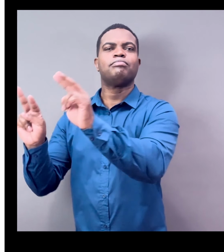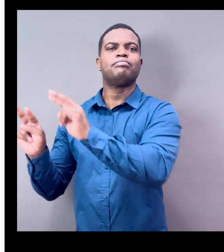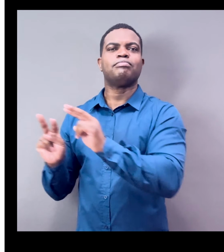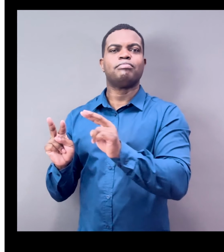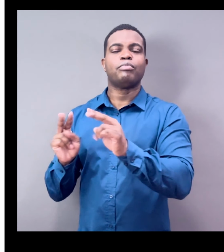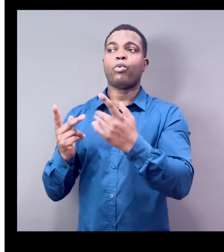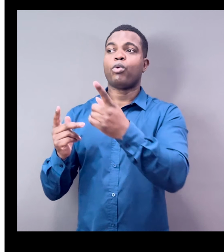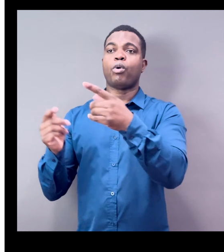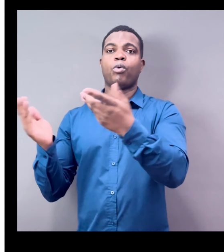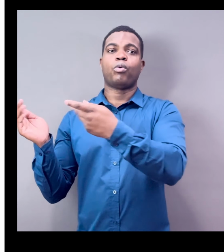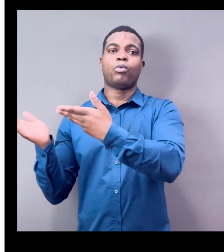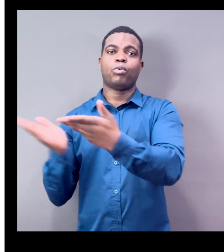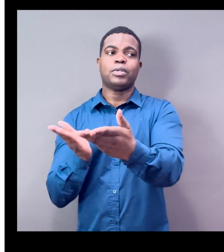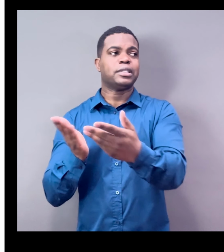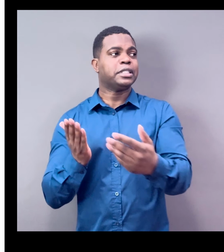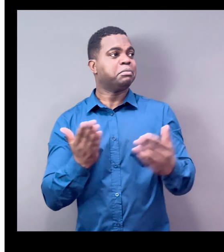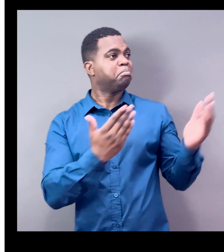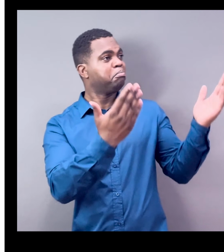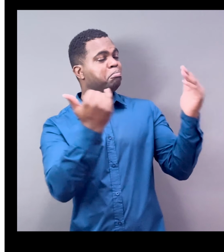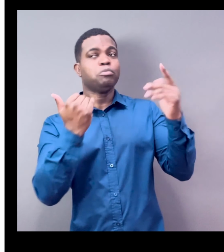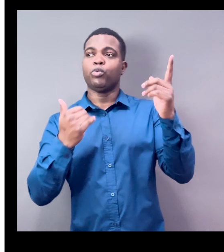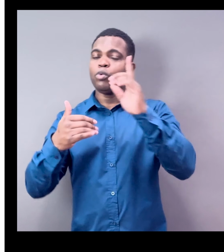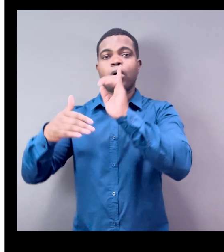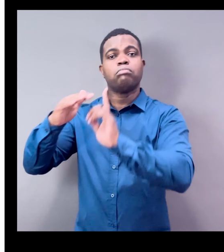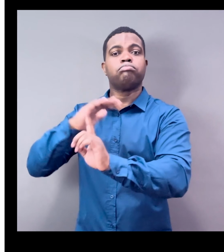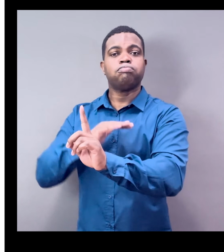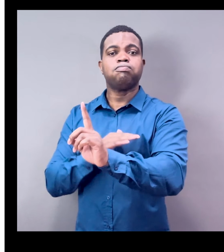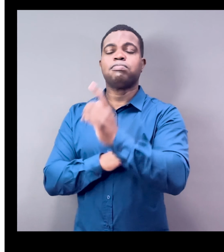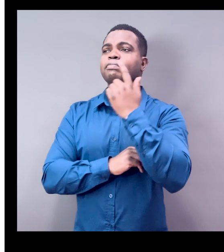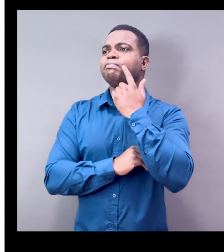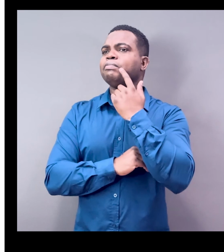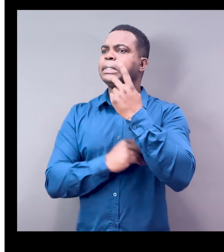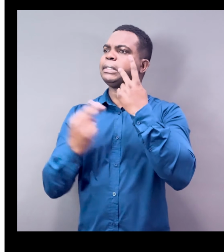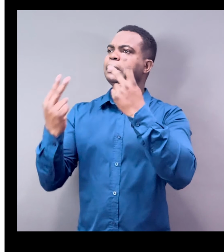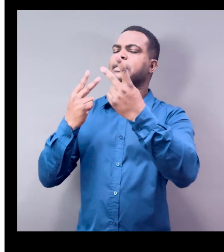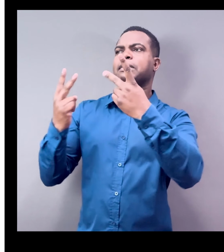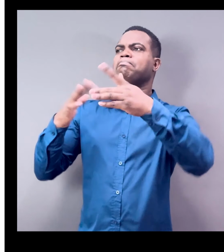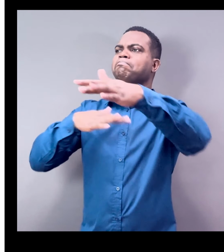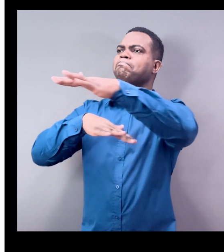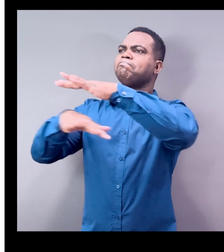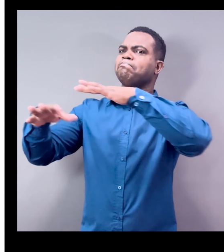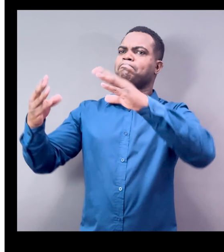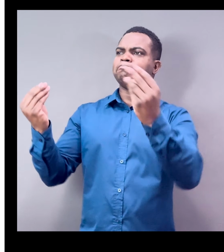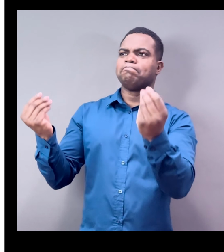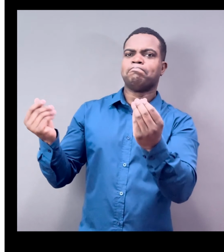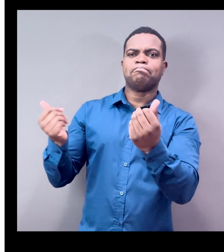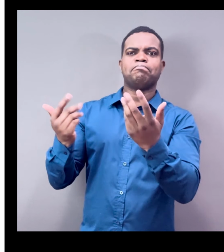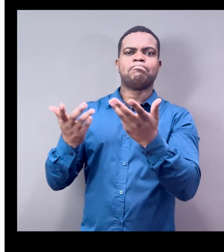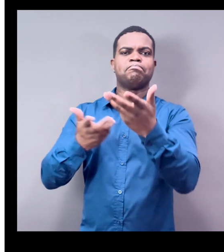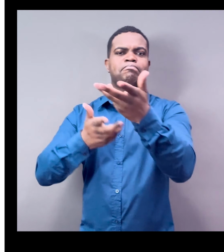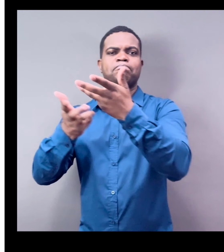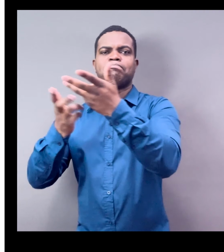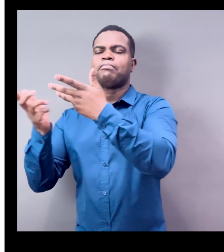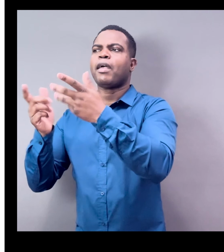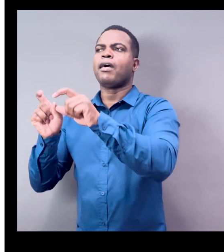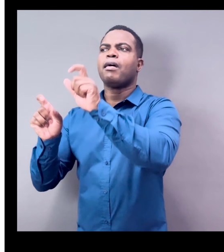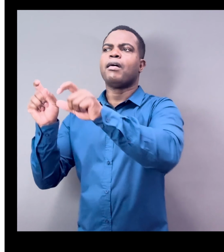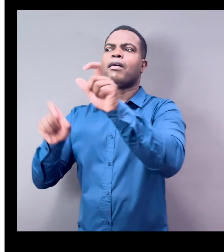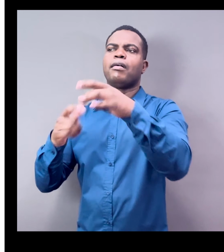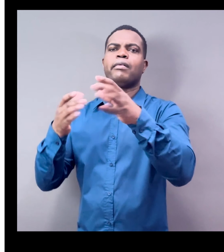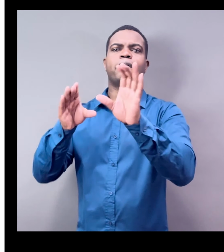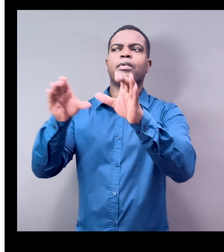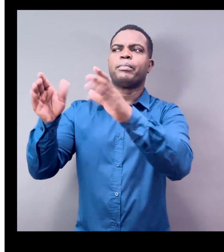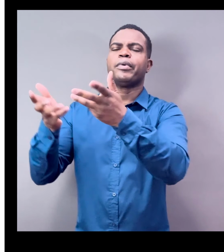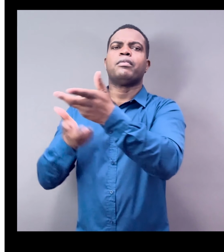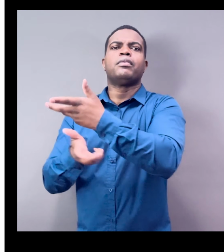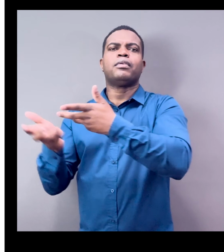as well host events. You can decide to attend events and get to meet